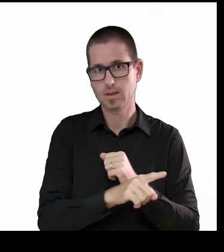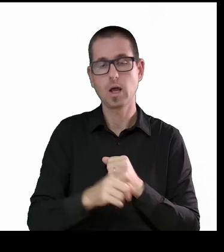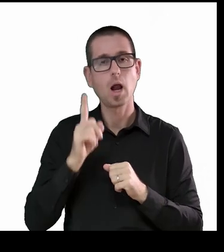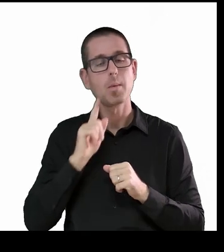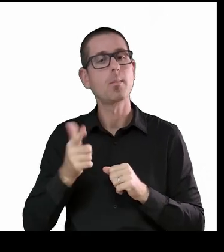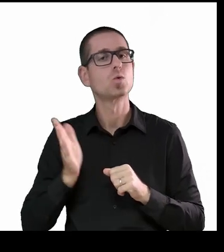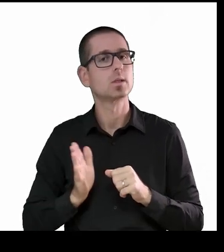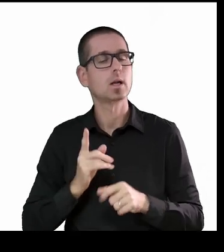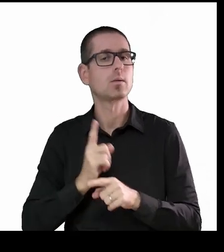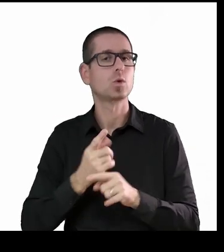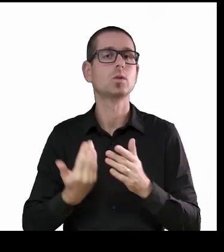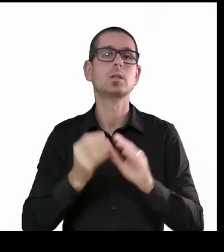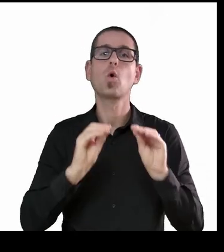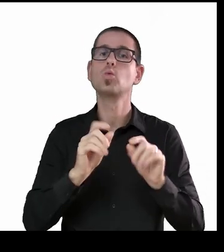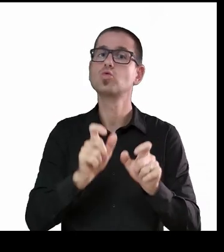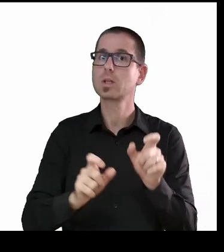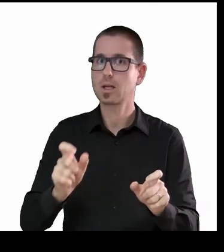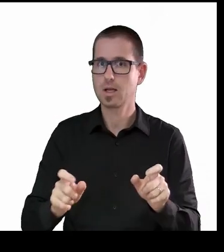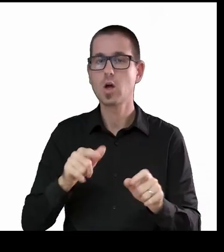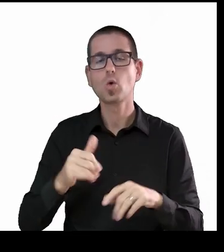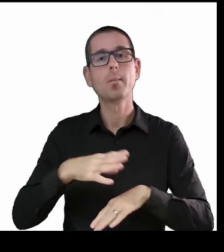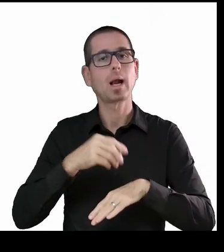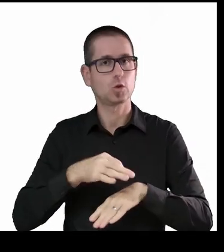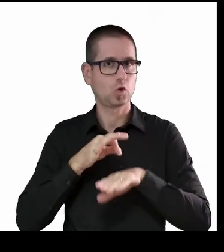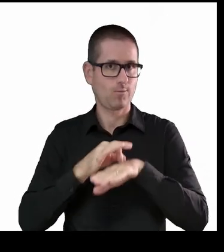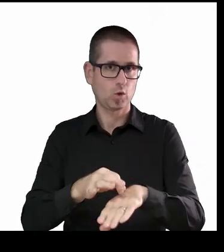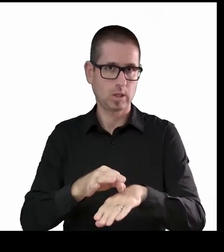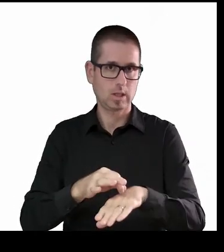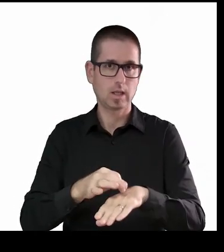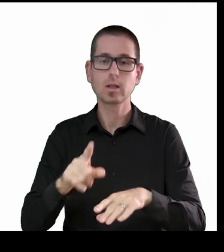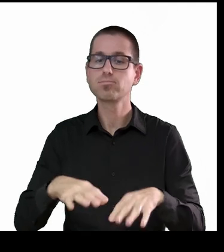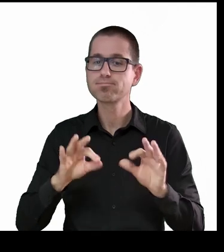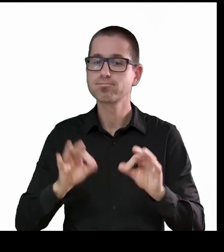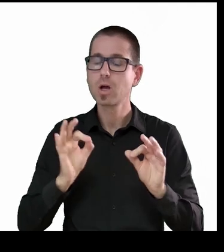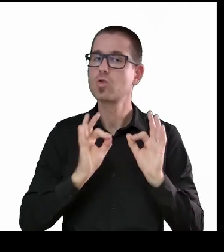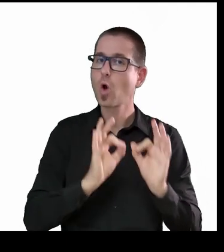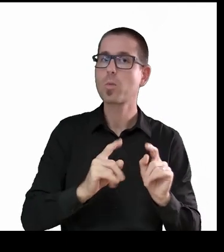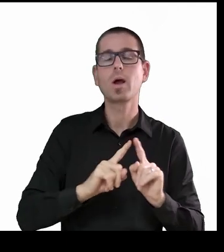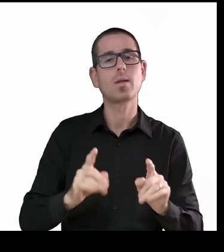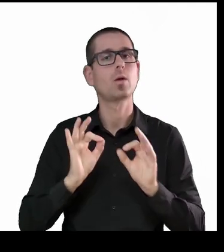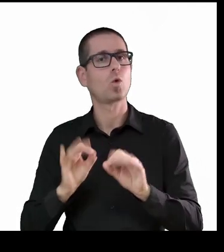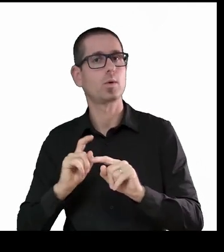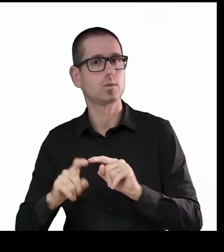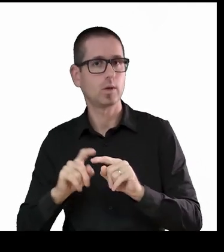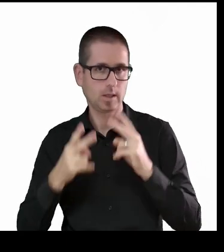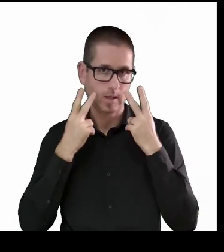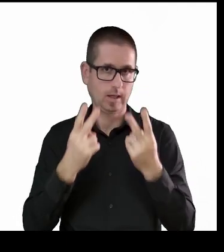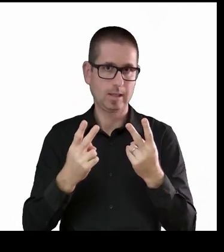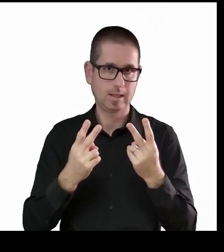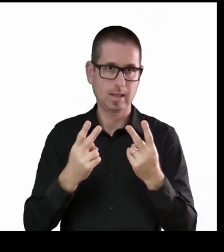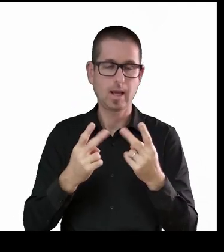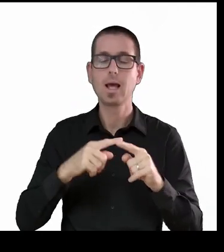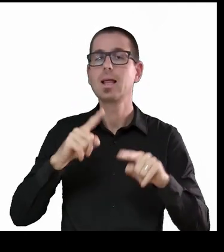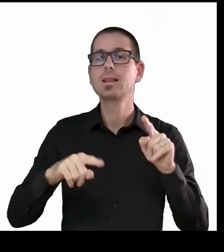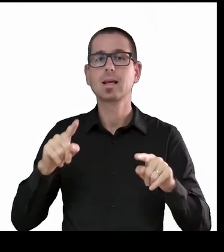other hand, for teachers. So it's a practical guide to define the good or not so good things about their